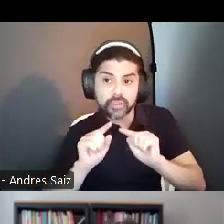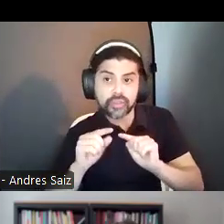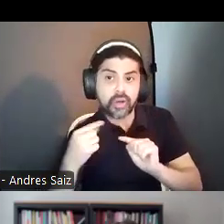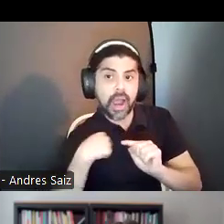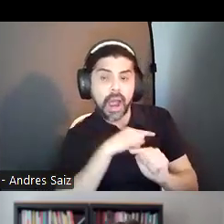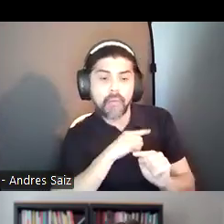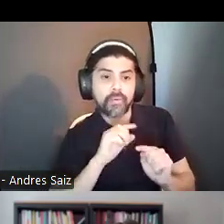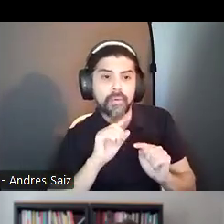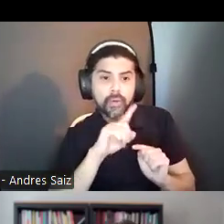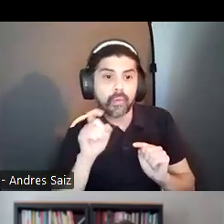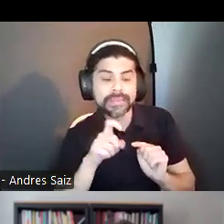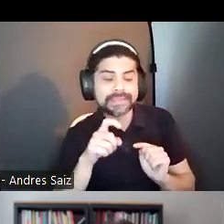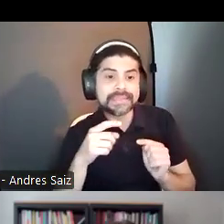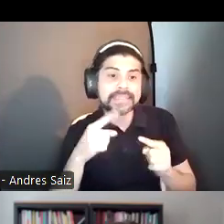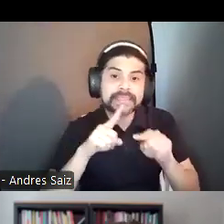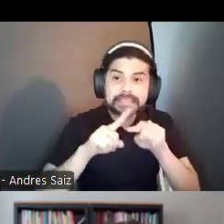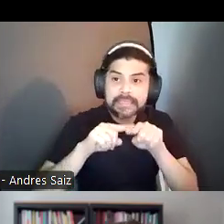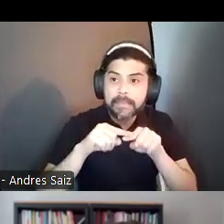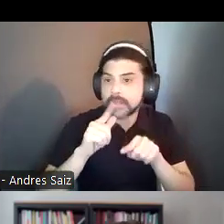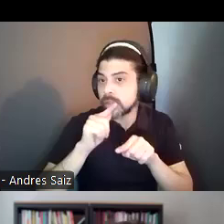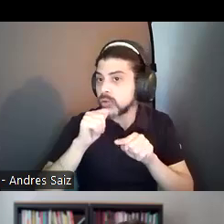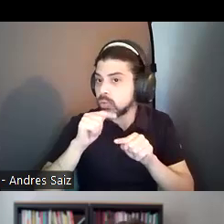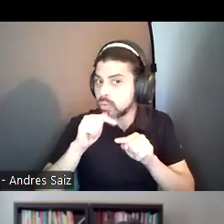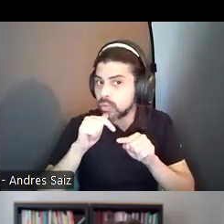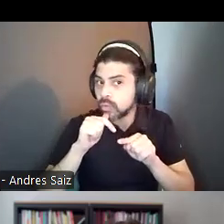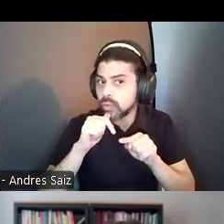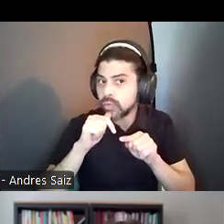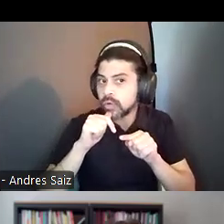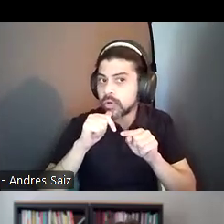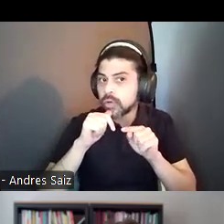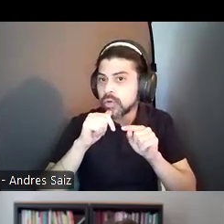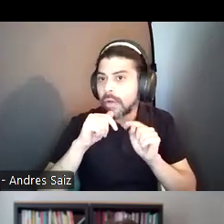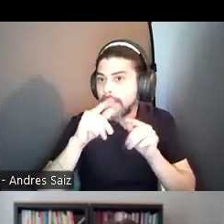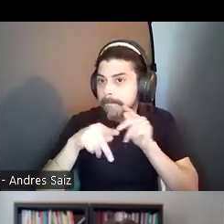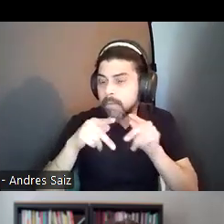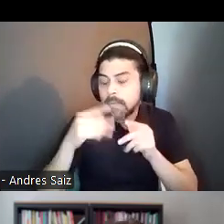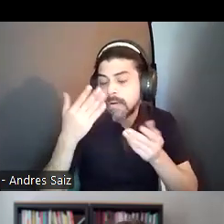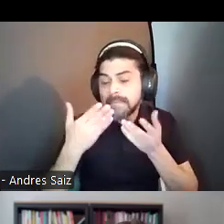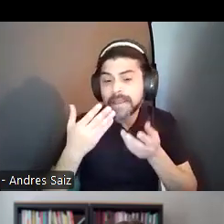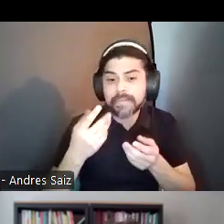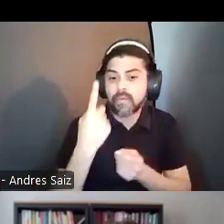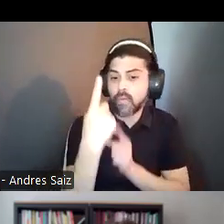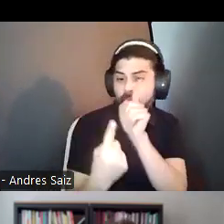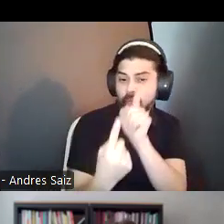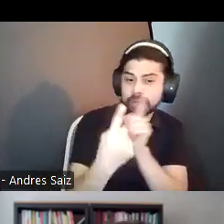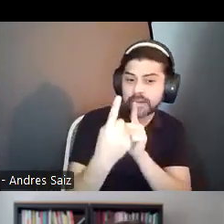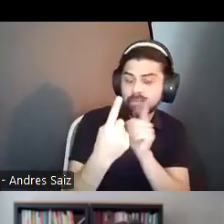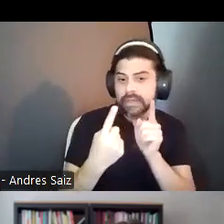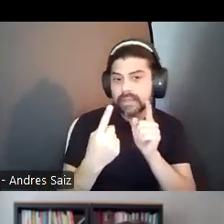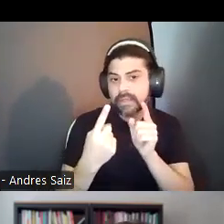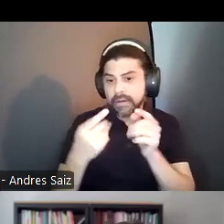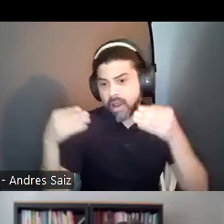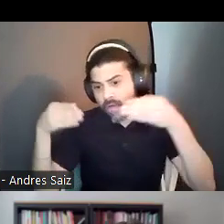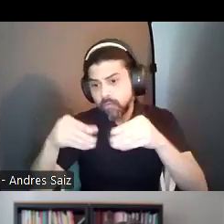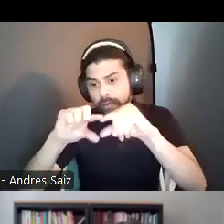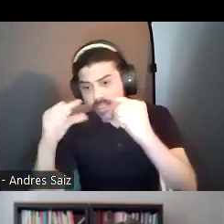we will likely select a mix of one-on-one interviews, focus groups, surveys, just depending on what's